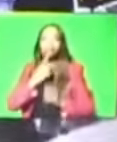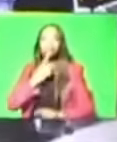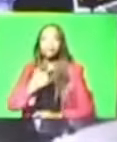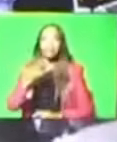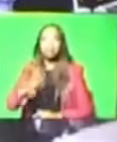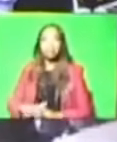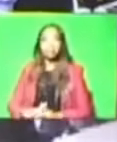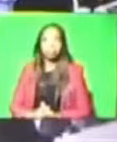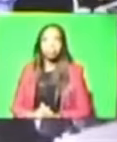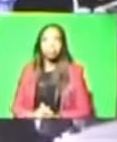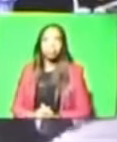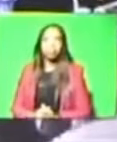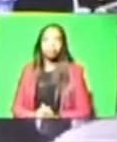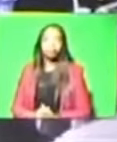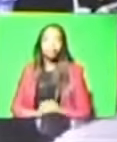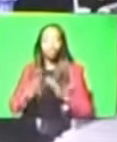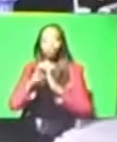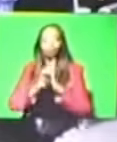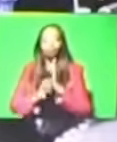Rule number